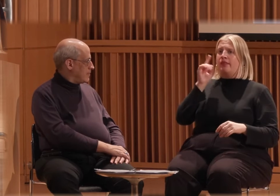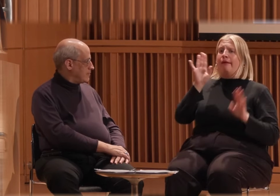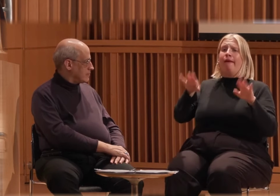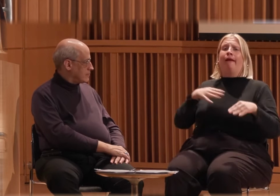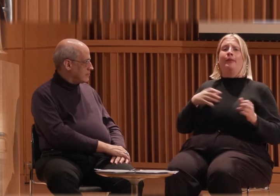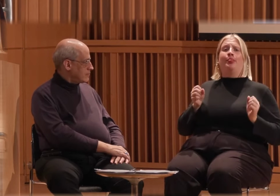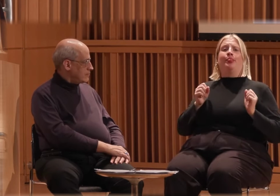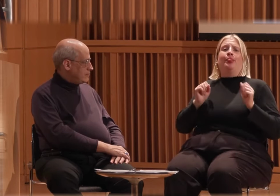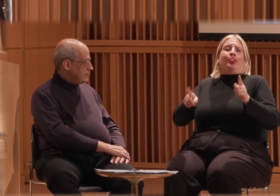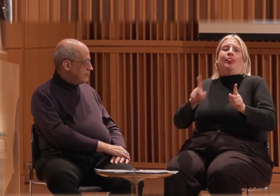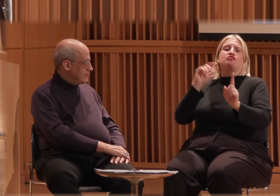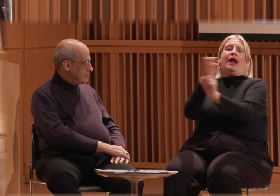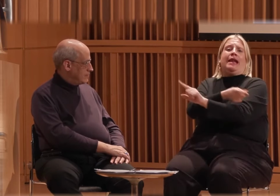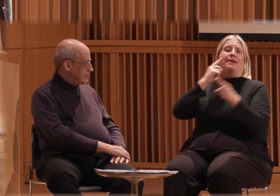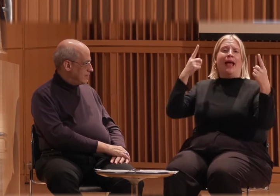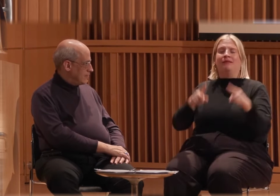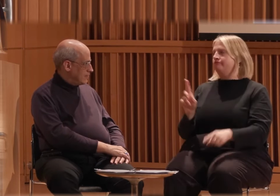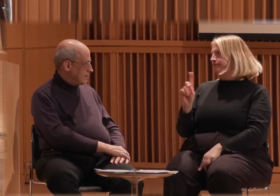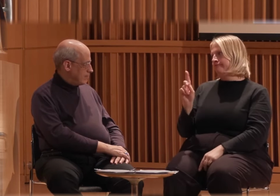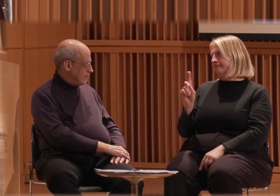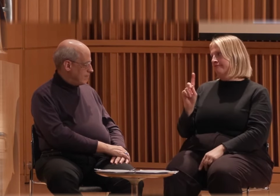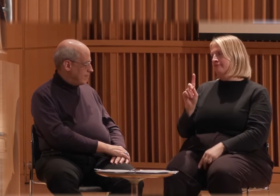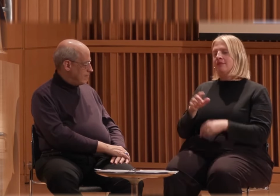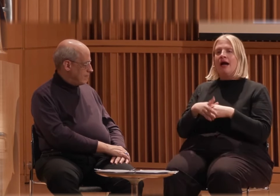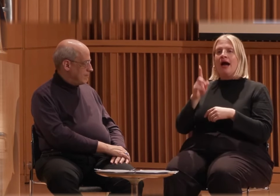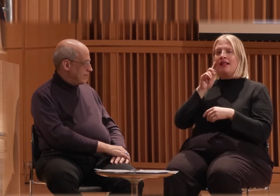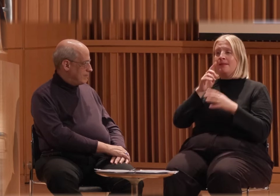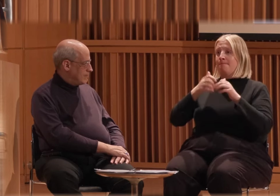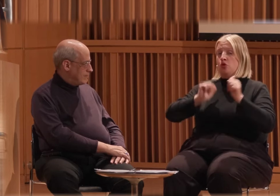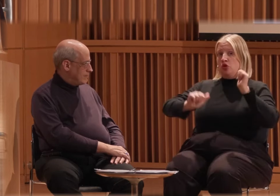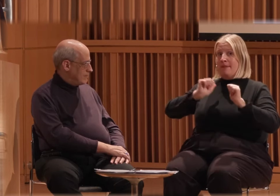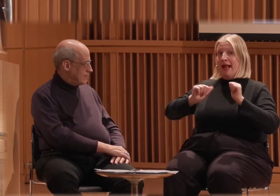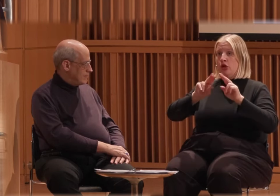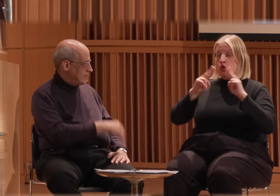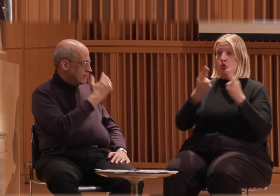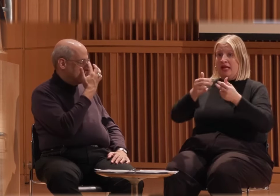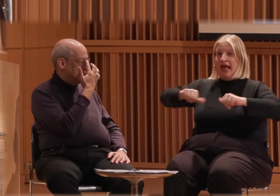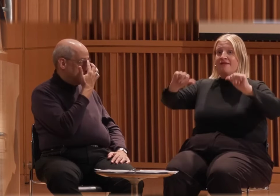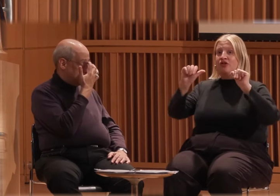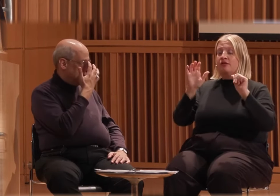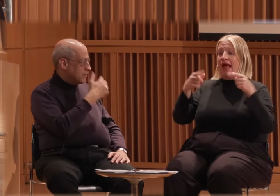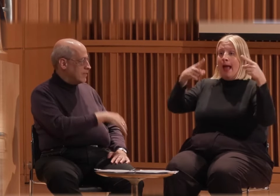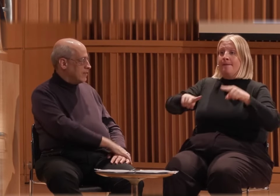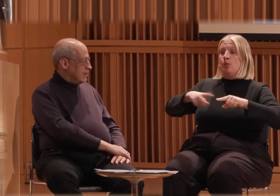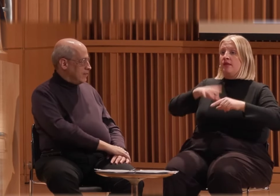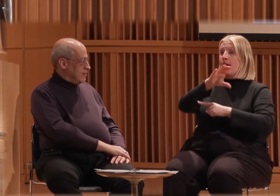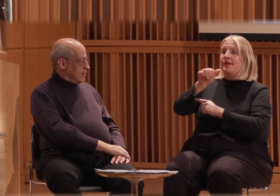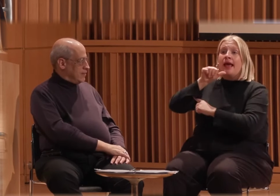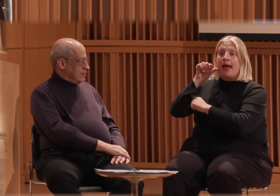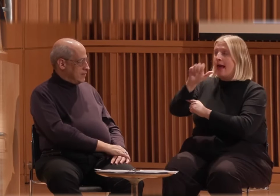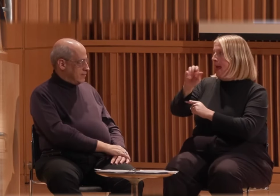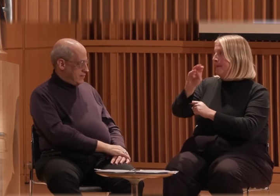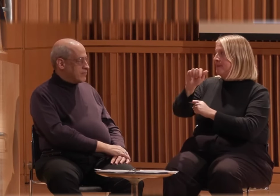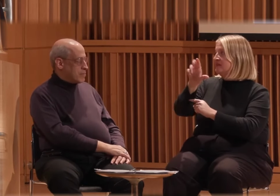coincidence that some of the most dramatic unionization efforts, like the one at Amazon, happened